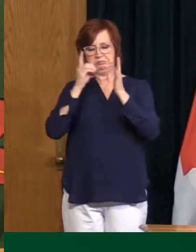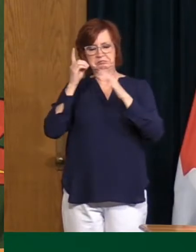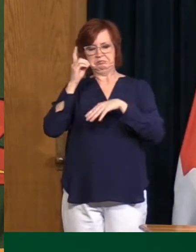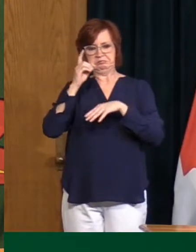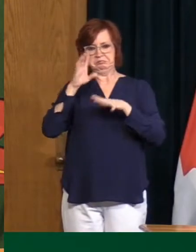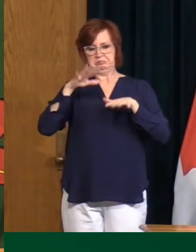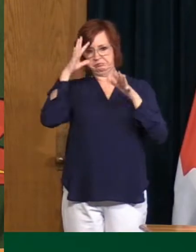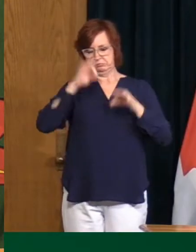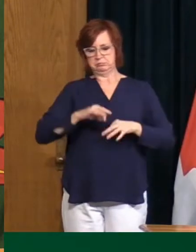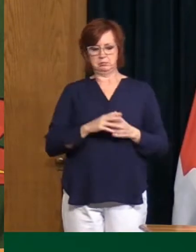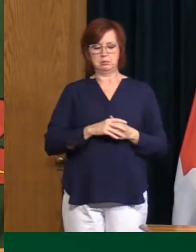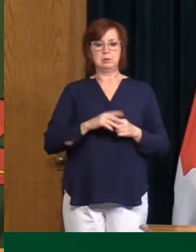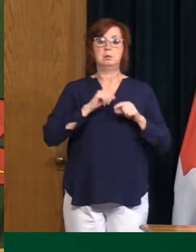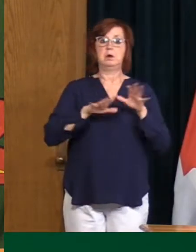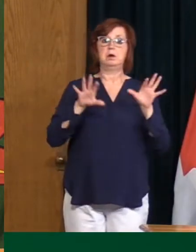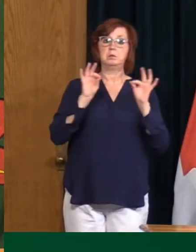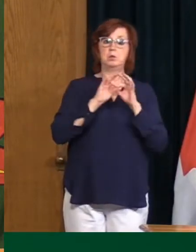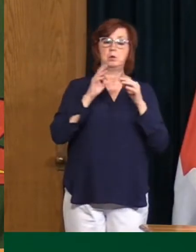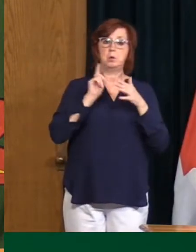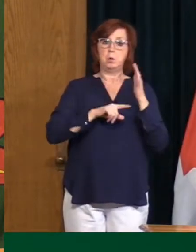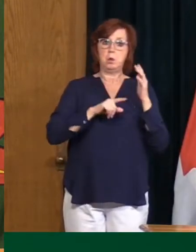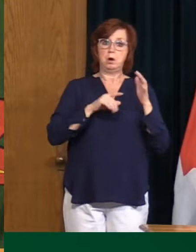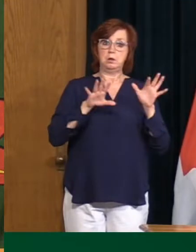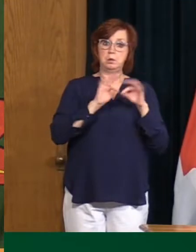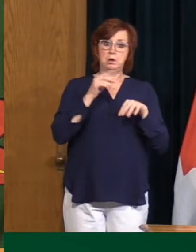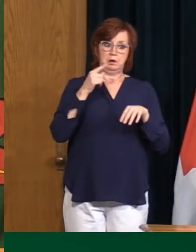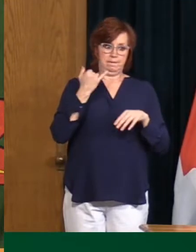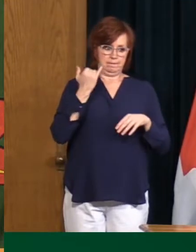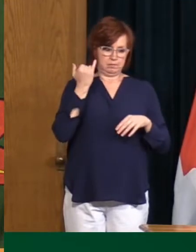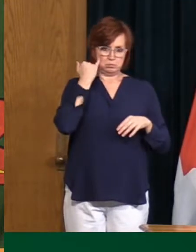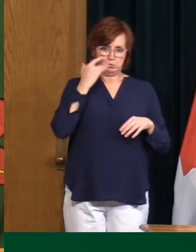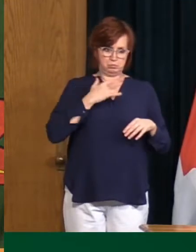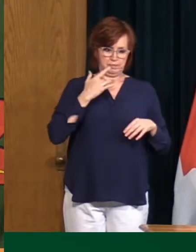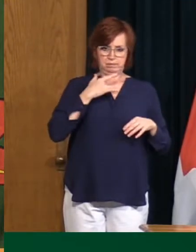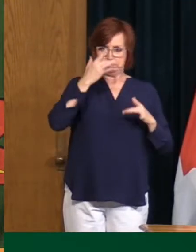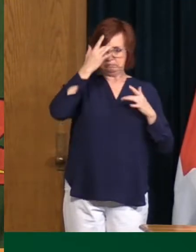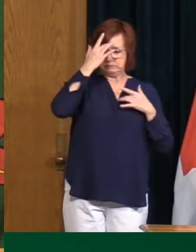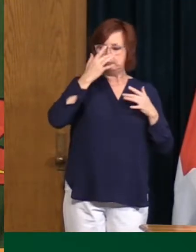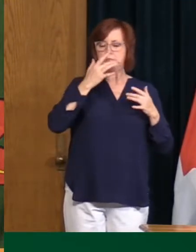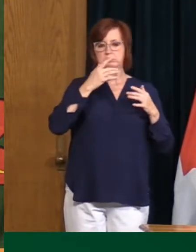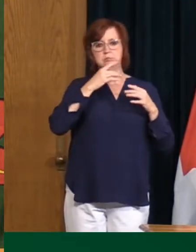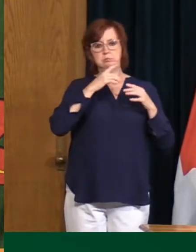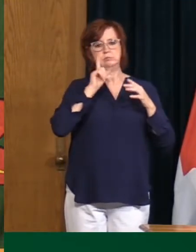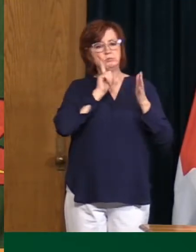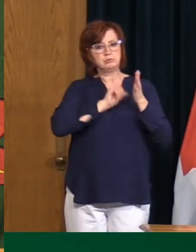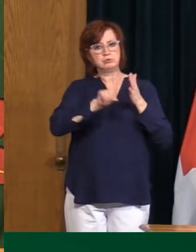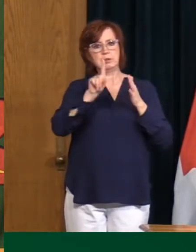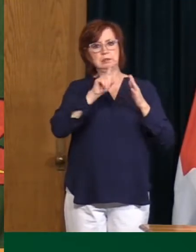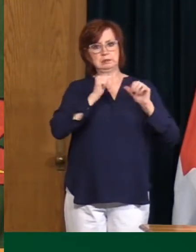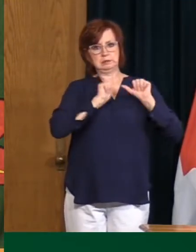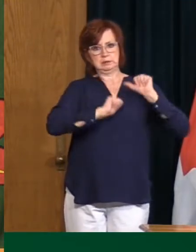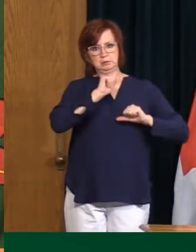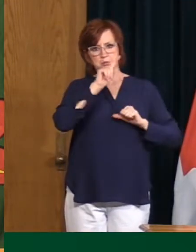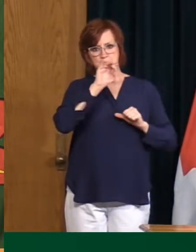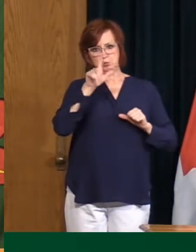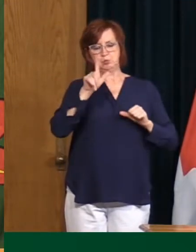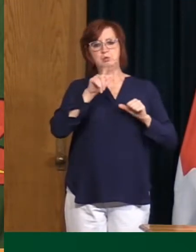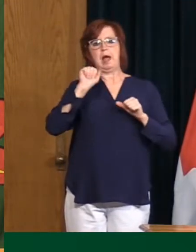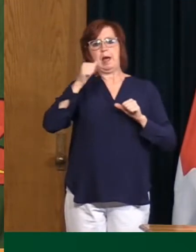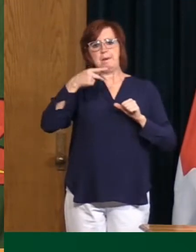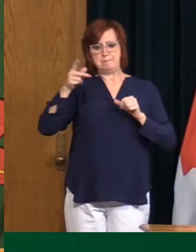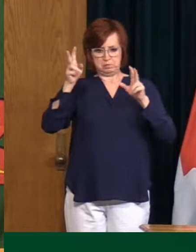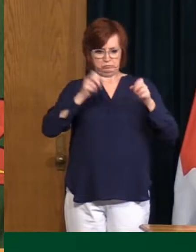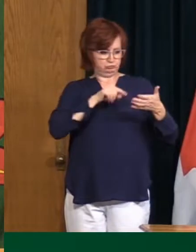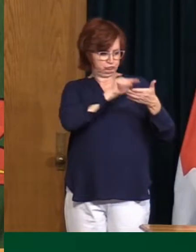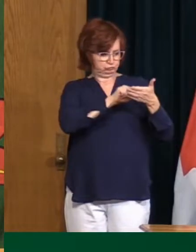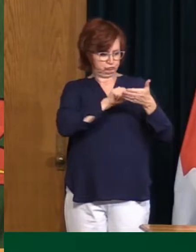to continue to monitor for symptoms and utilize the self-assessment tool on the Saskatchewan.ca COVID-19 website. We need to continue to